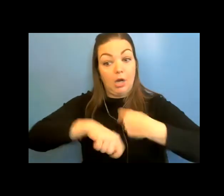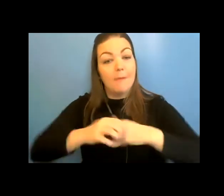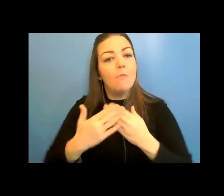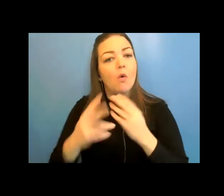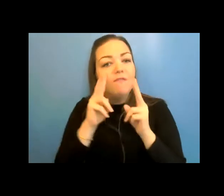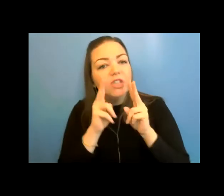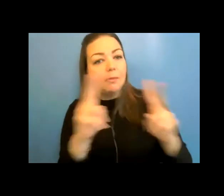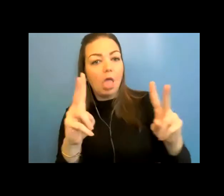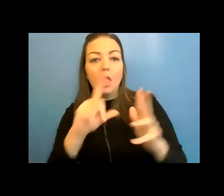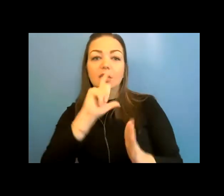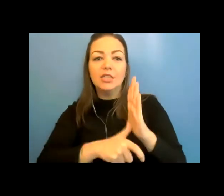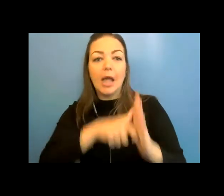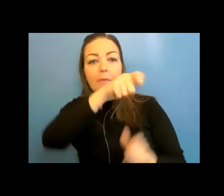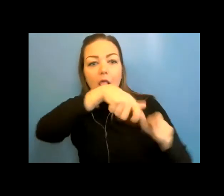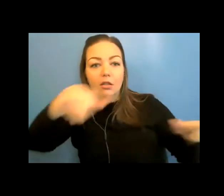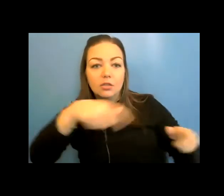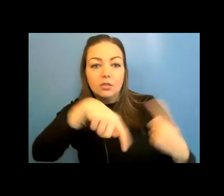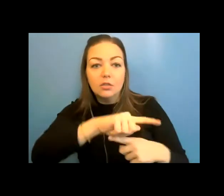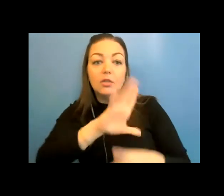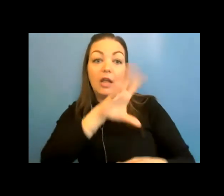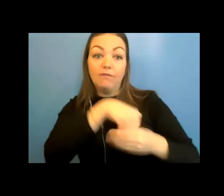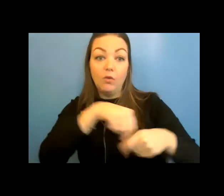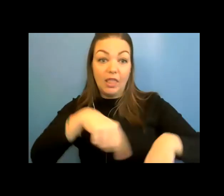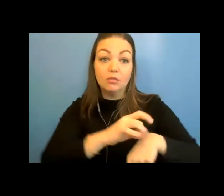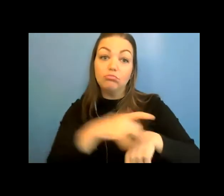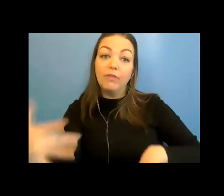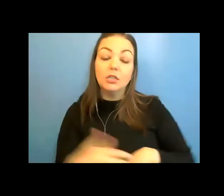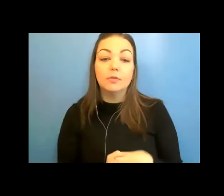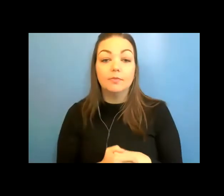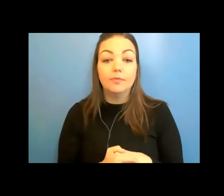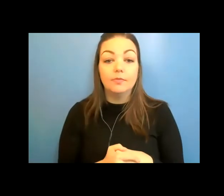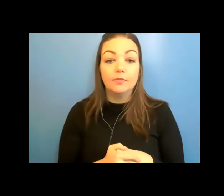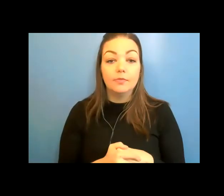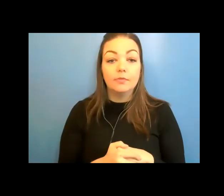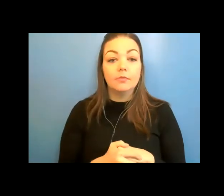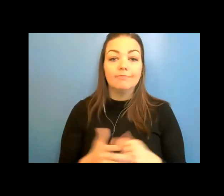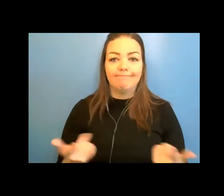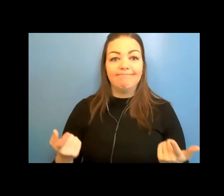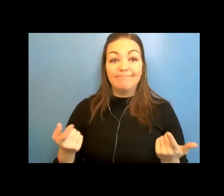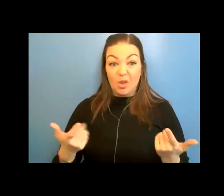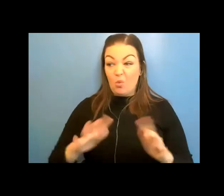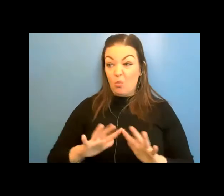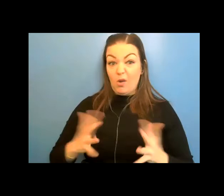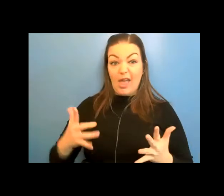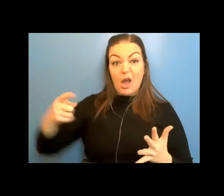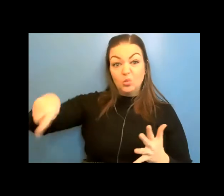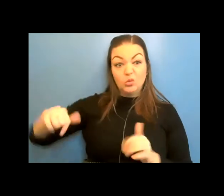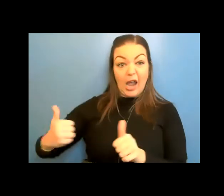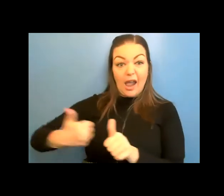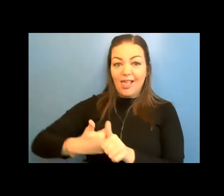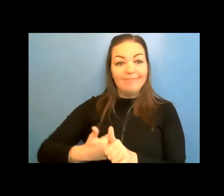well as improve access and inclusion in the sector more widely. We couldn't do what we do without these important and